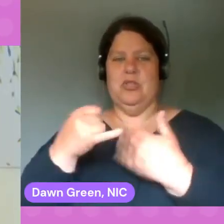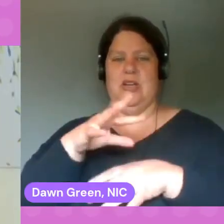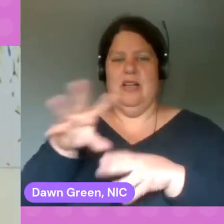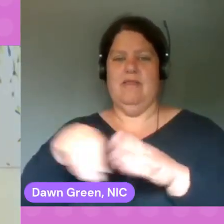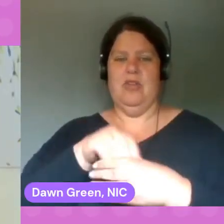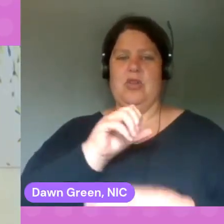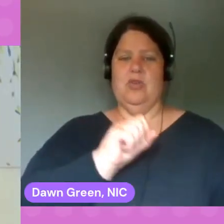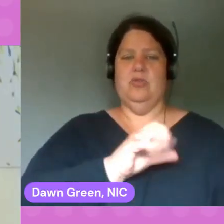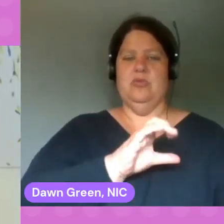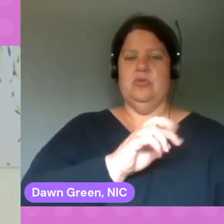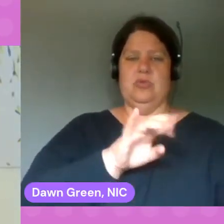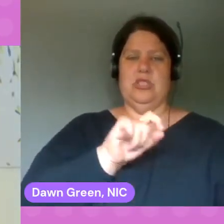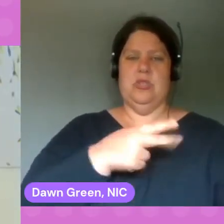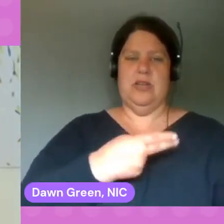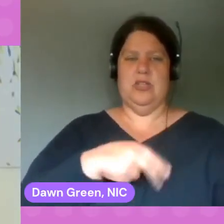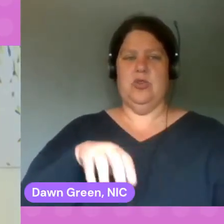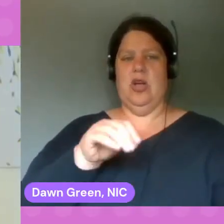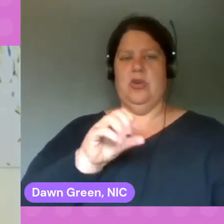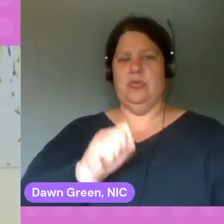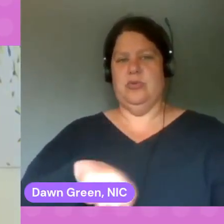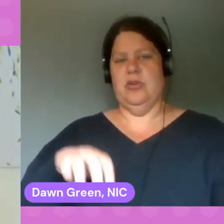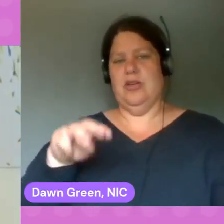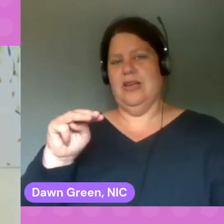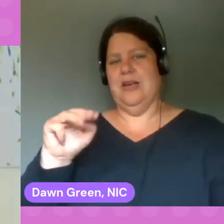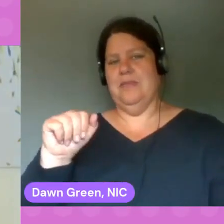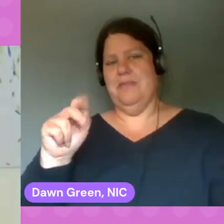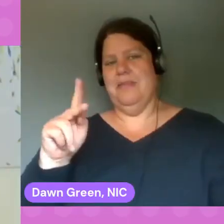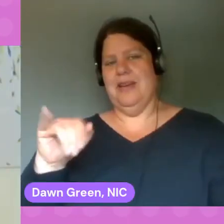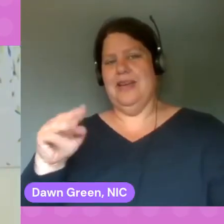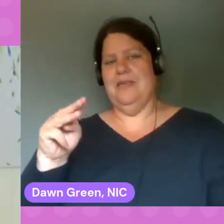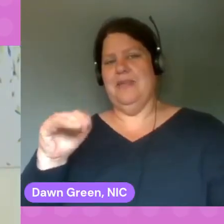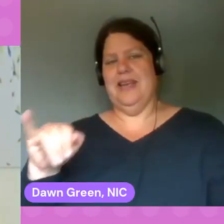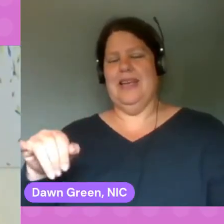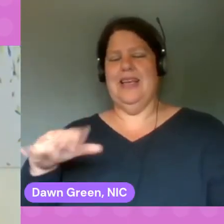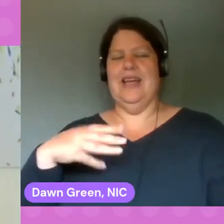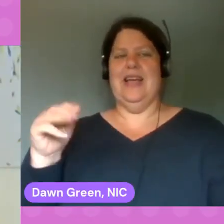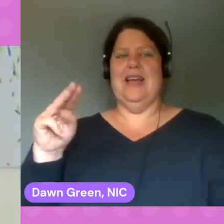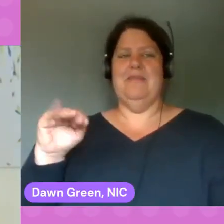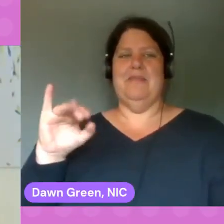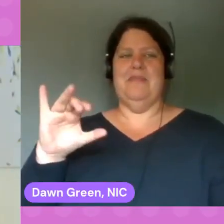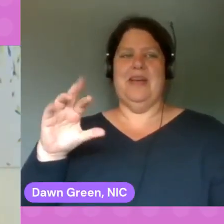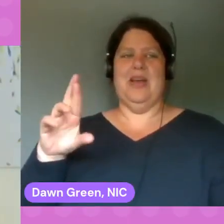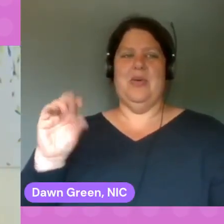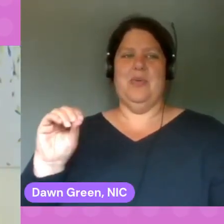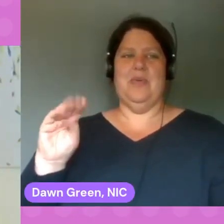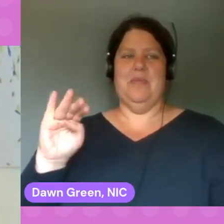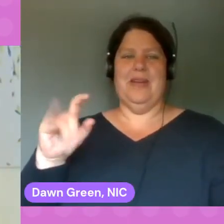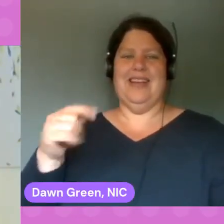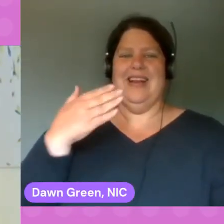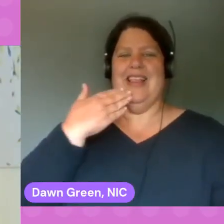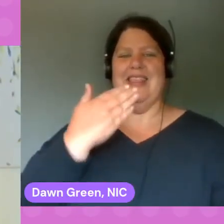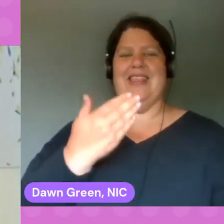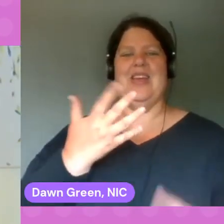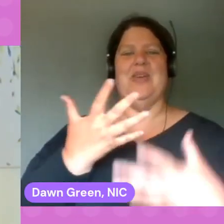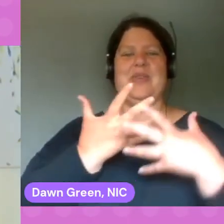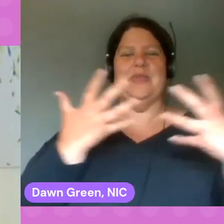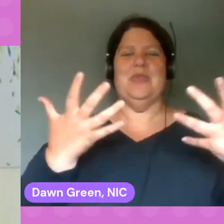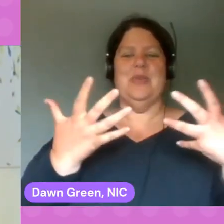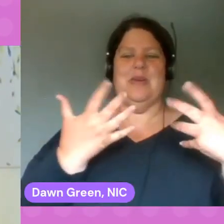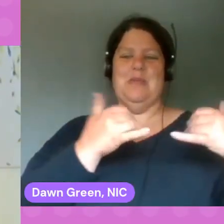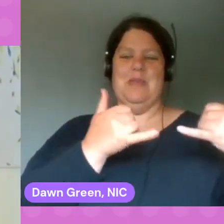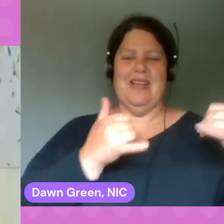Octo Studio, Makey, and Microbit. So thanks so much for playing and tinkering